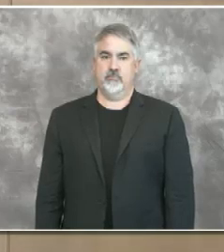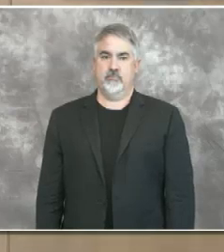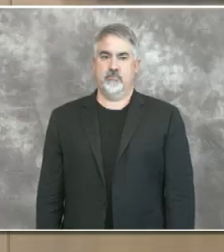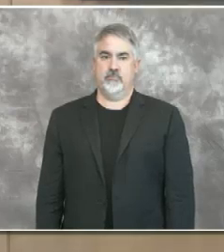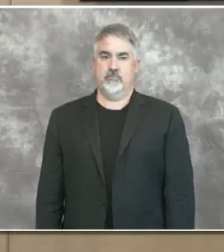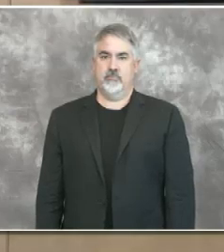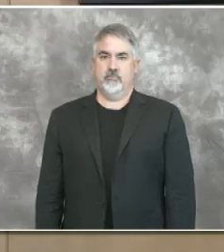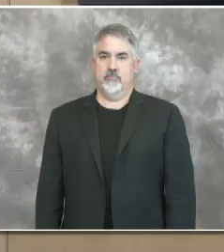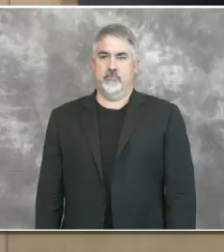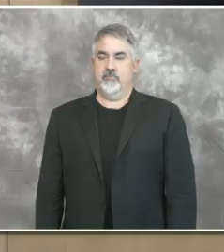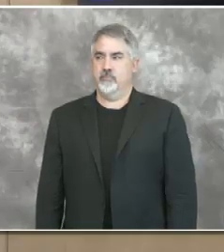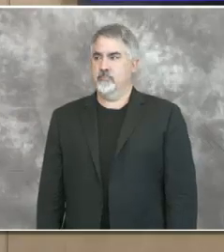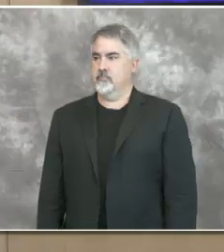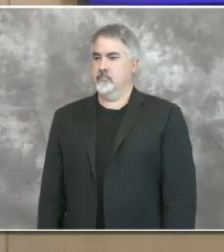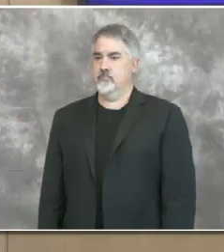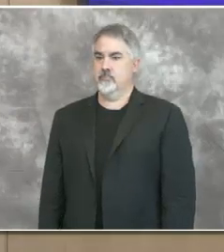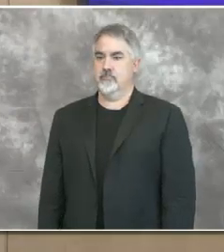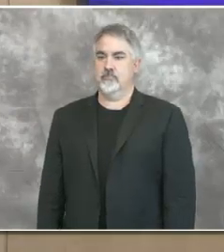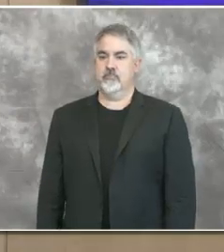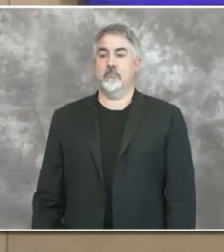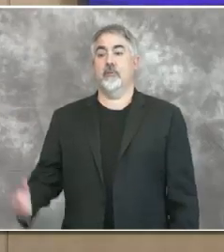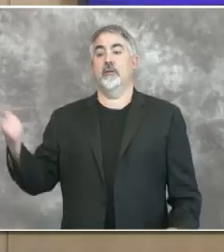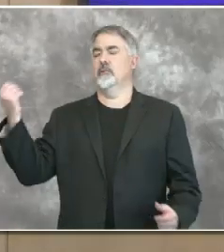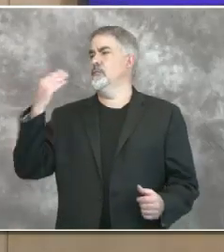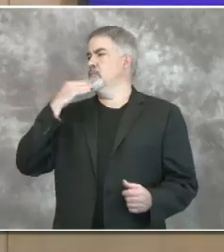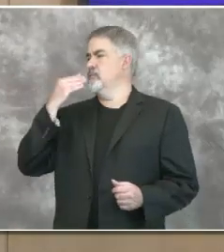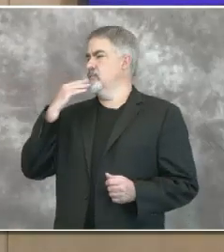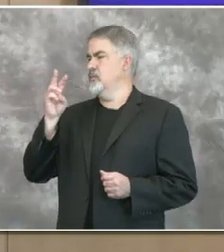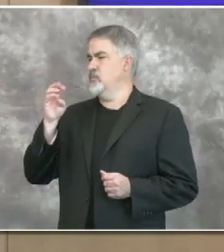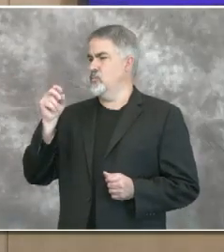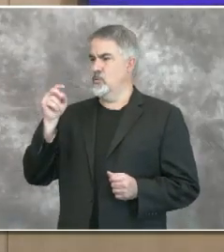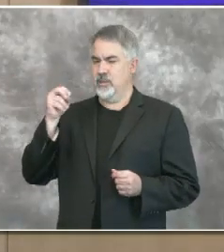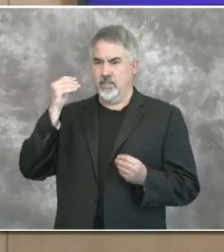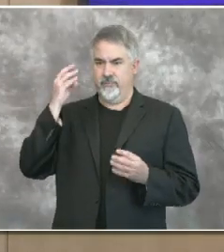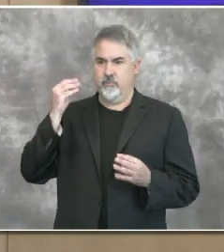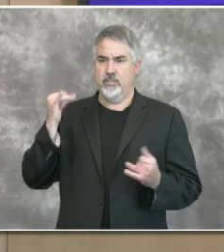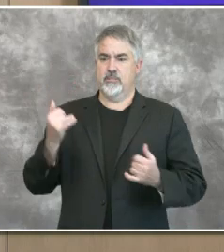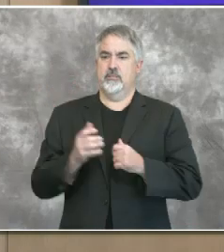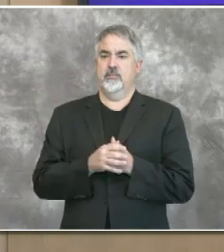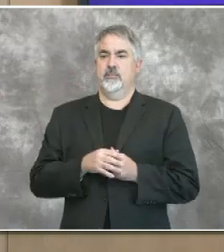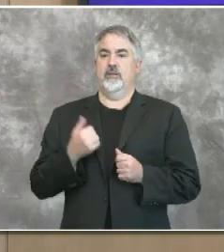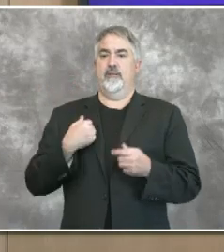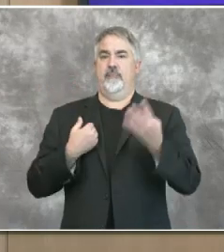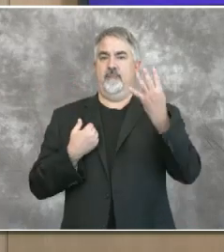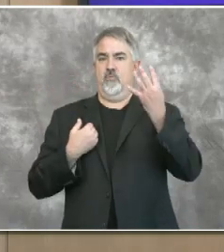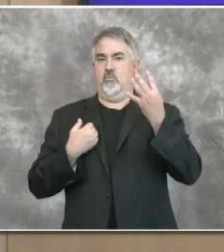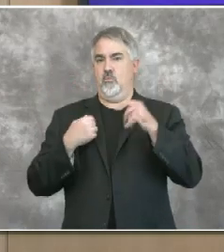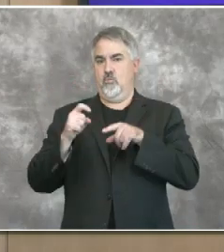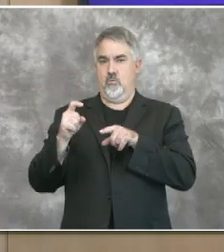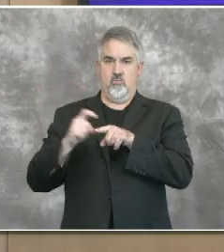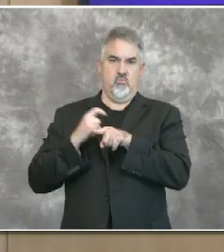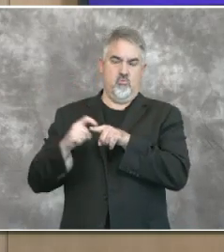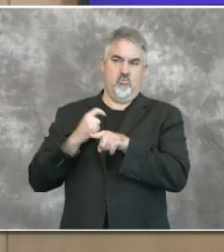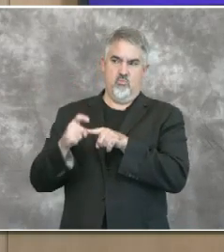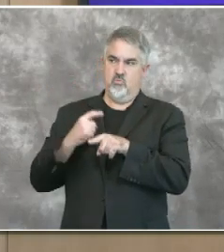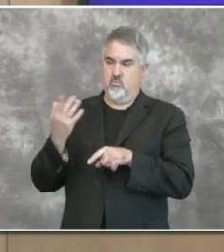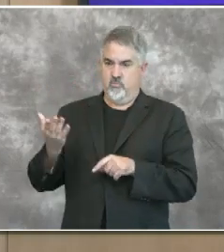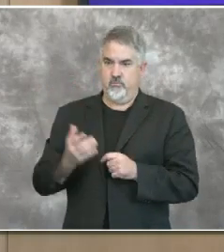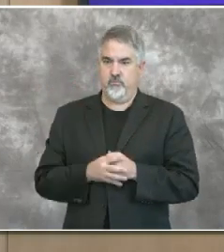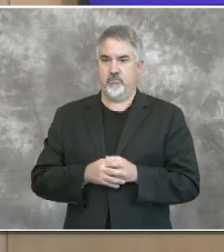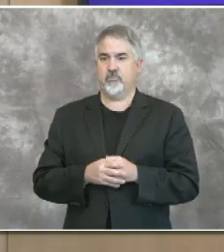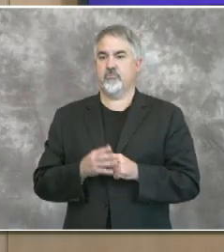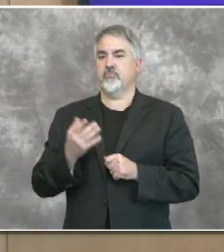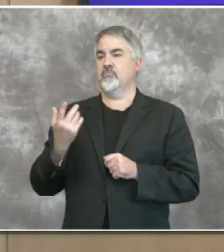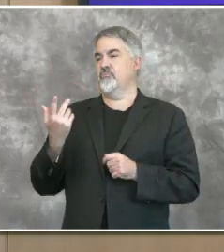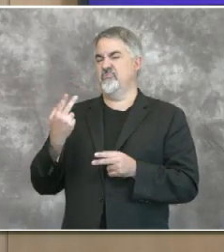Thank you, Dr. Bootner. We're going to go directly to the calls, and I believe we have 4 waiting. If you would, if you're not identified by name